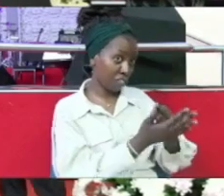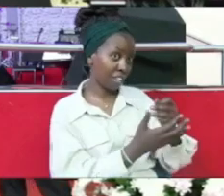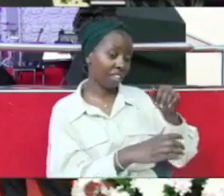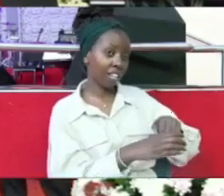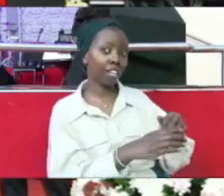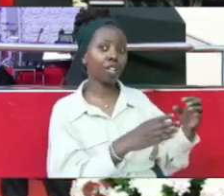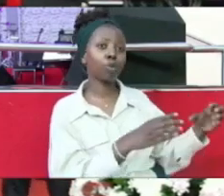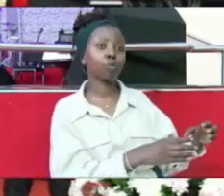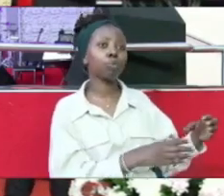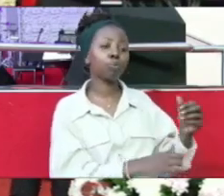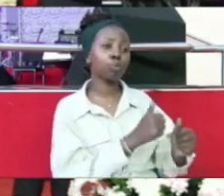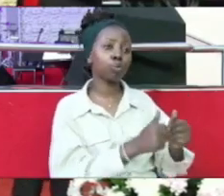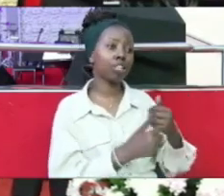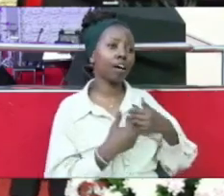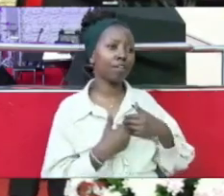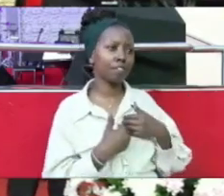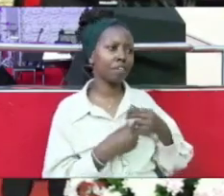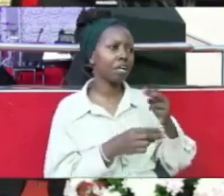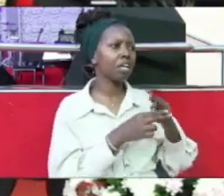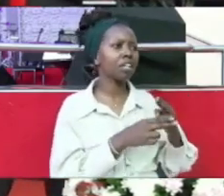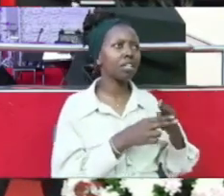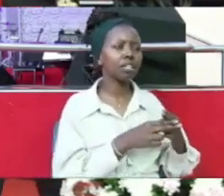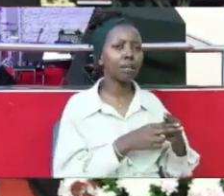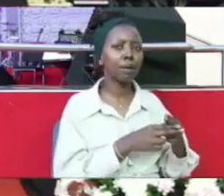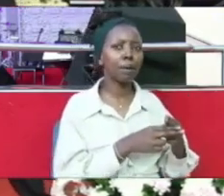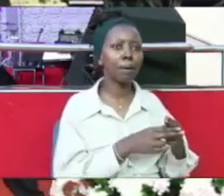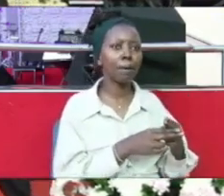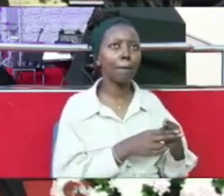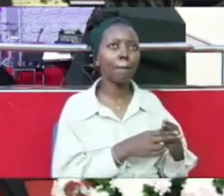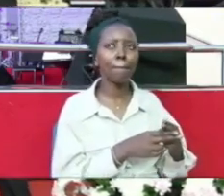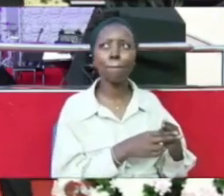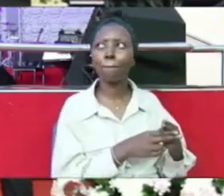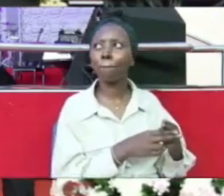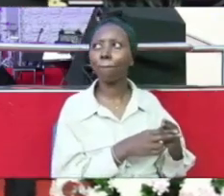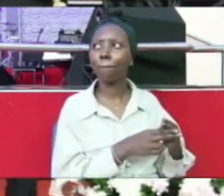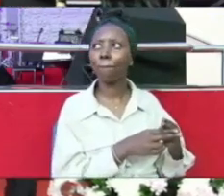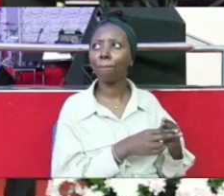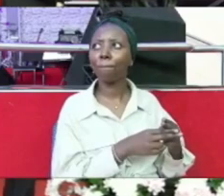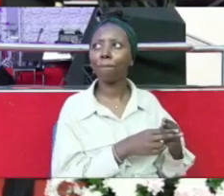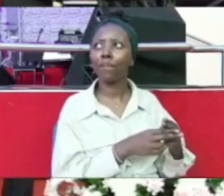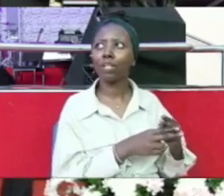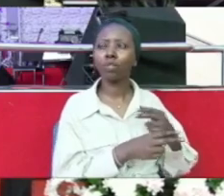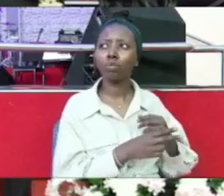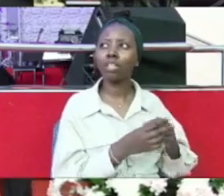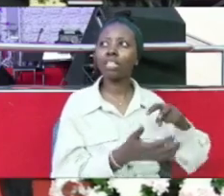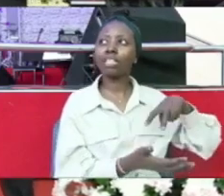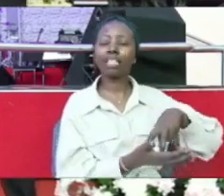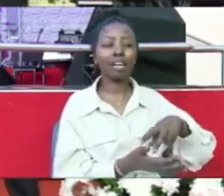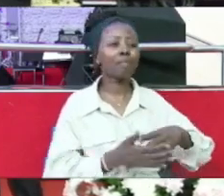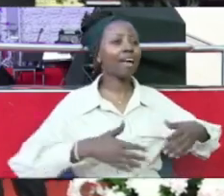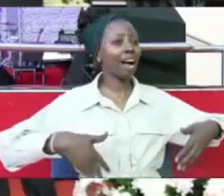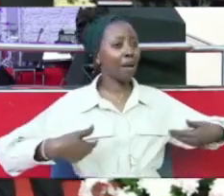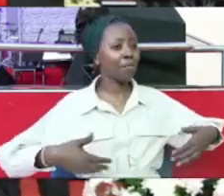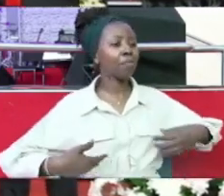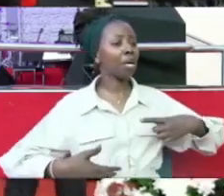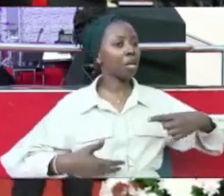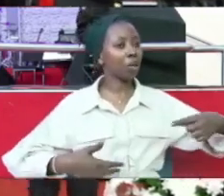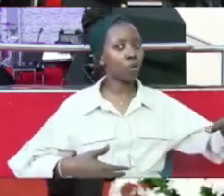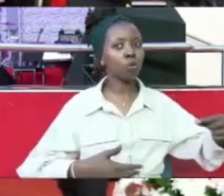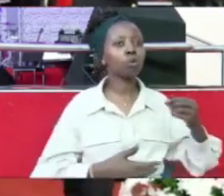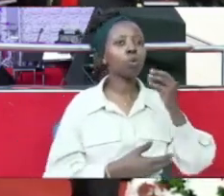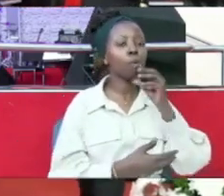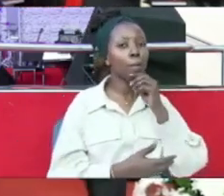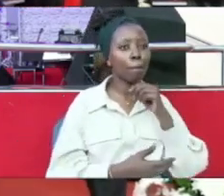faith by the name Beria. So I woke up and I was excited and I went to him. And